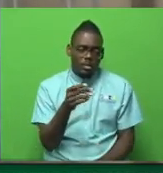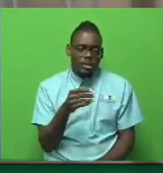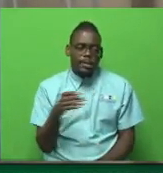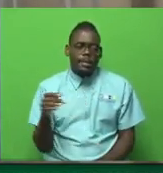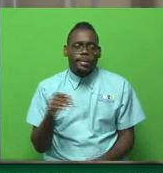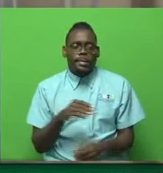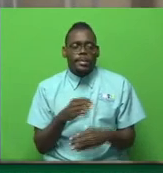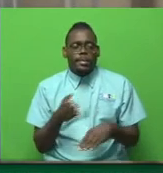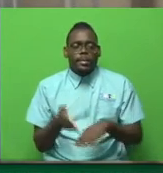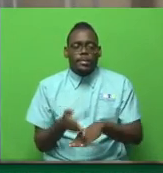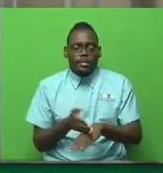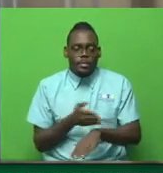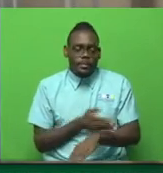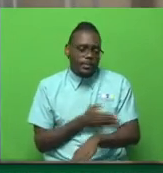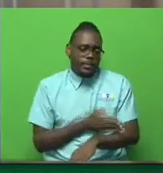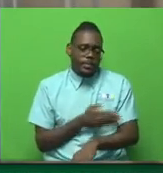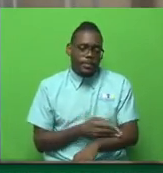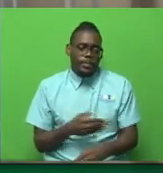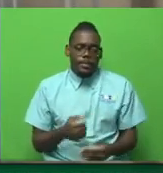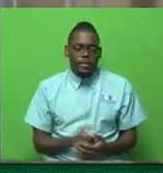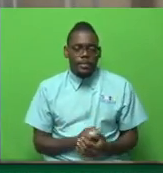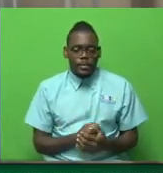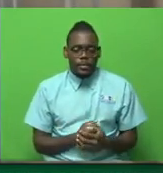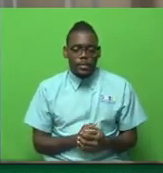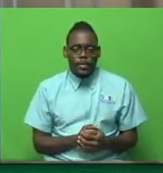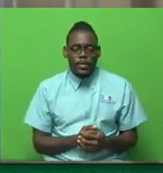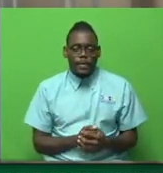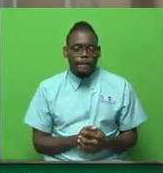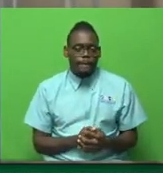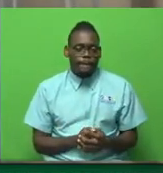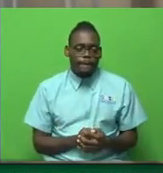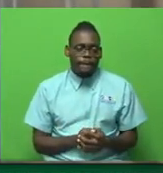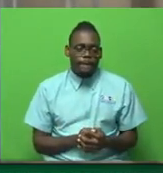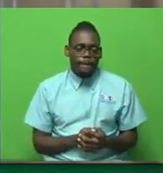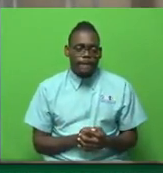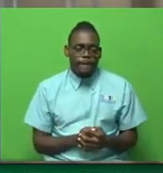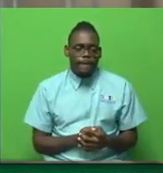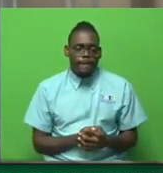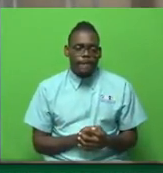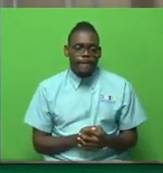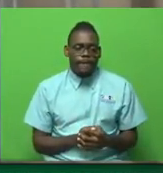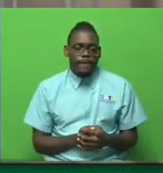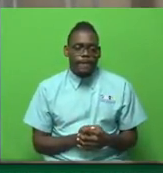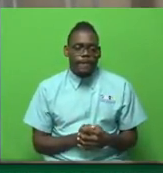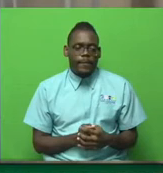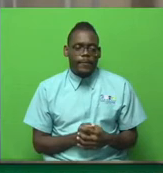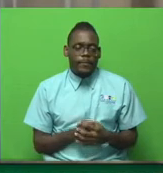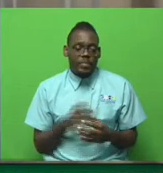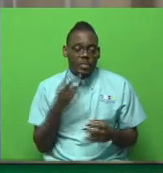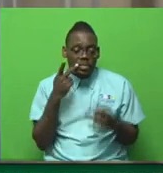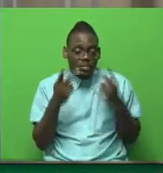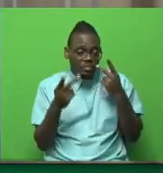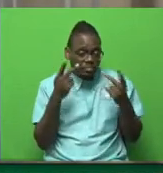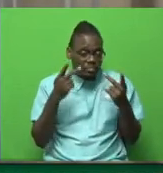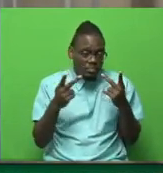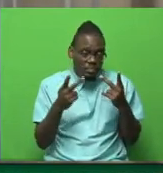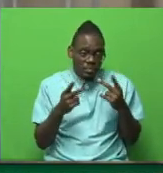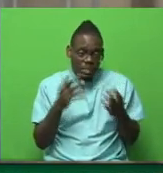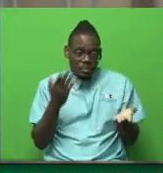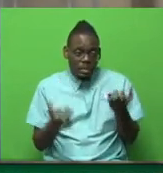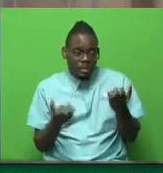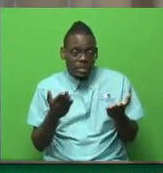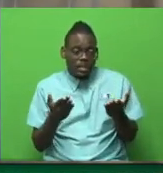where the facts presented by the ministered by The Honorable leader of the opposition earlier which should a failing business